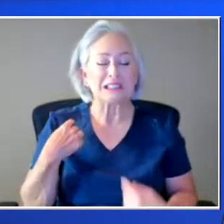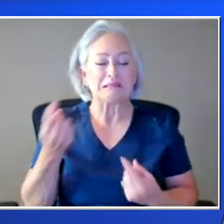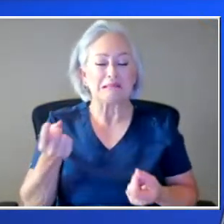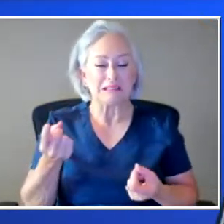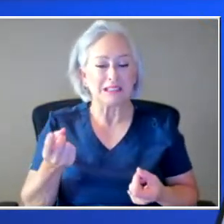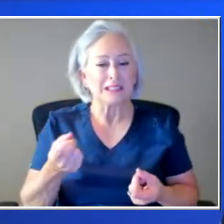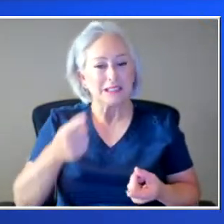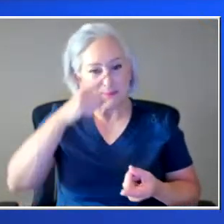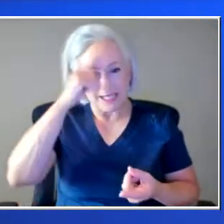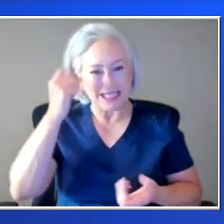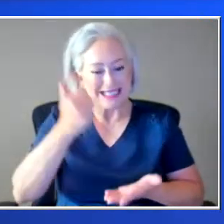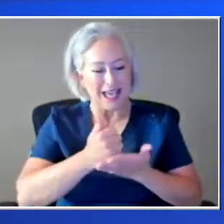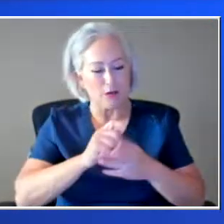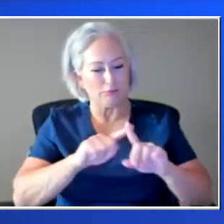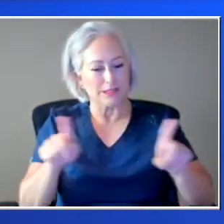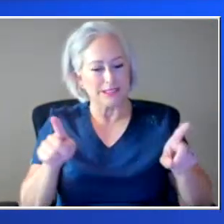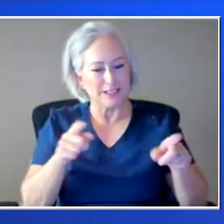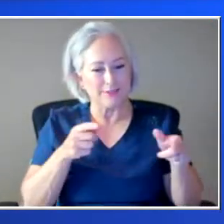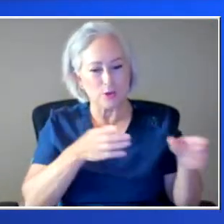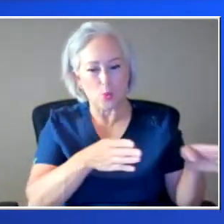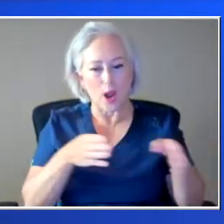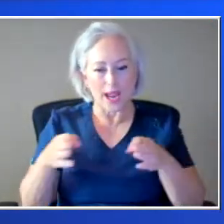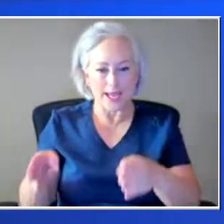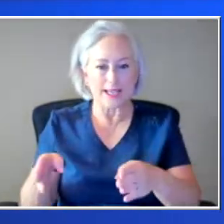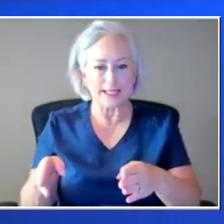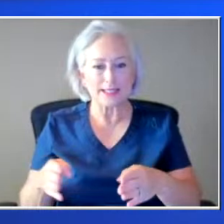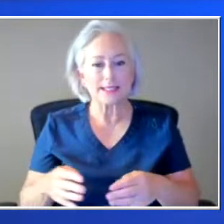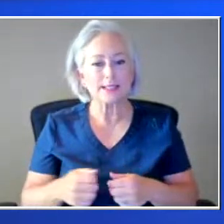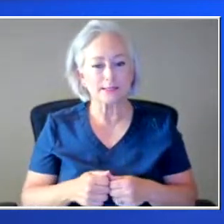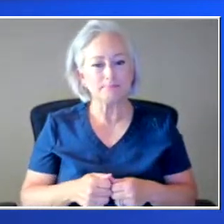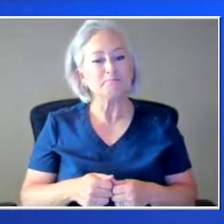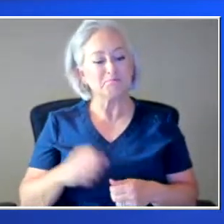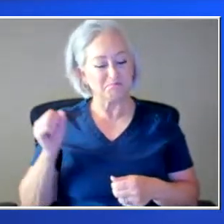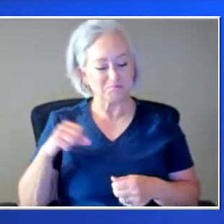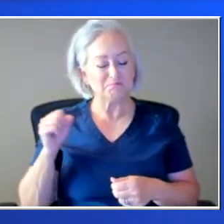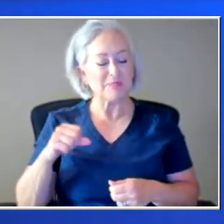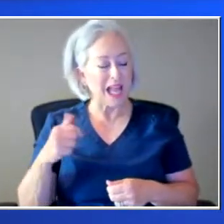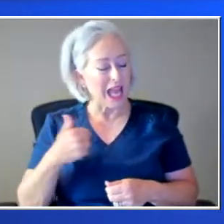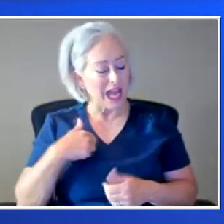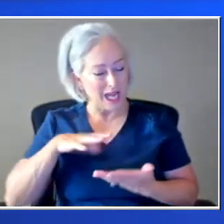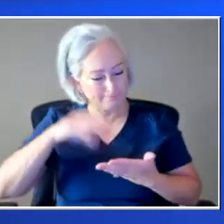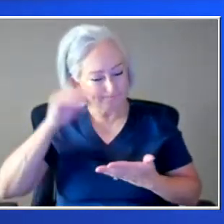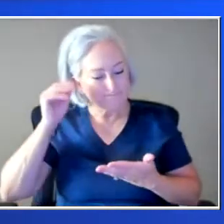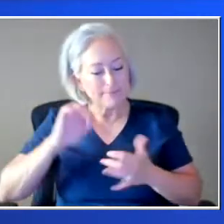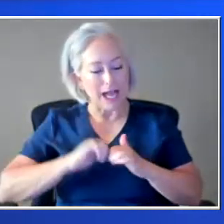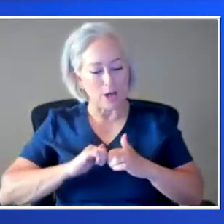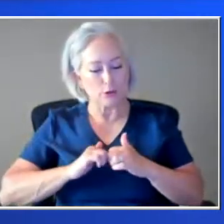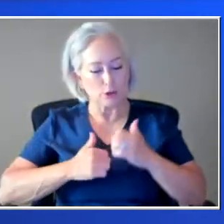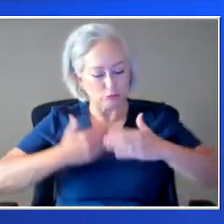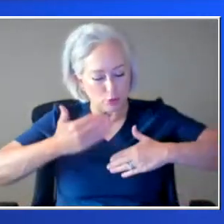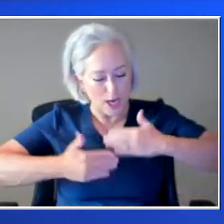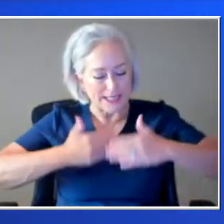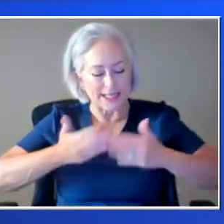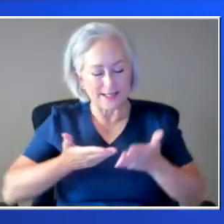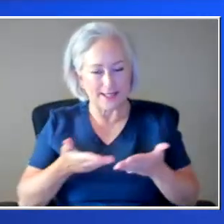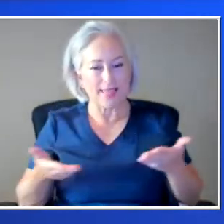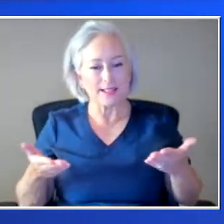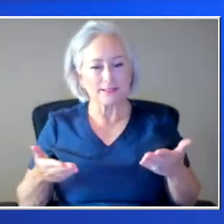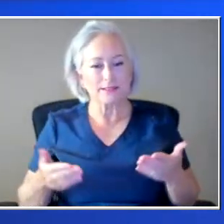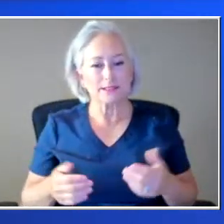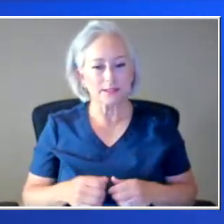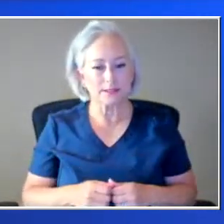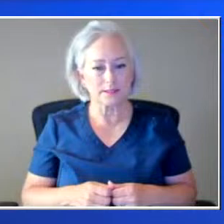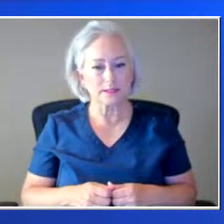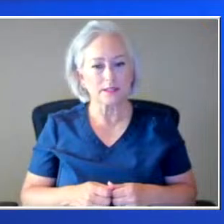in different ways. So yeah, I learned how to process things and put